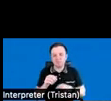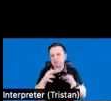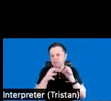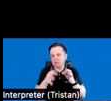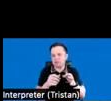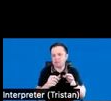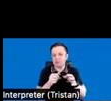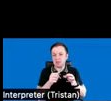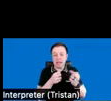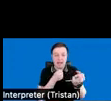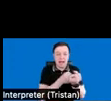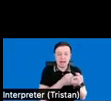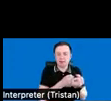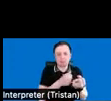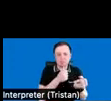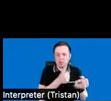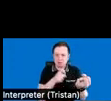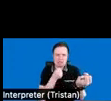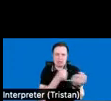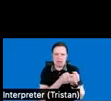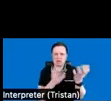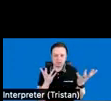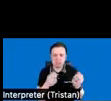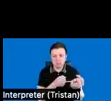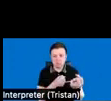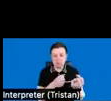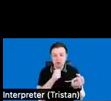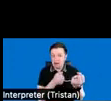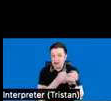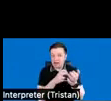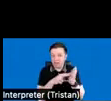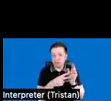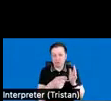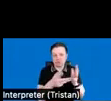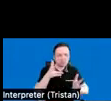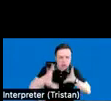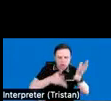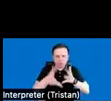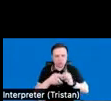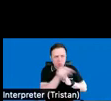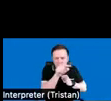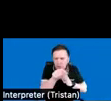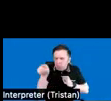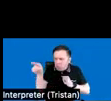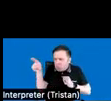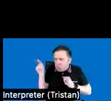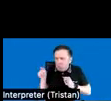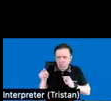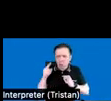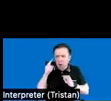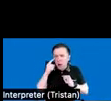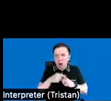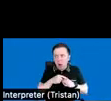and aided. So I just wanted to mention that, unaided means using gestures, pointing with fingers or eyes or